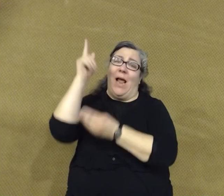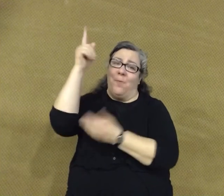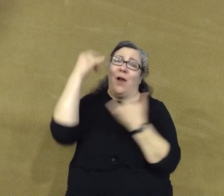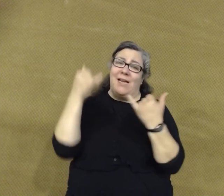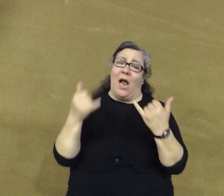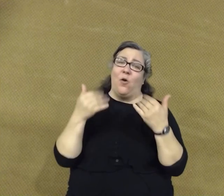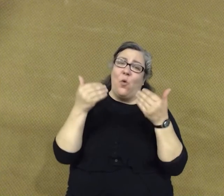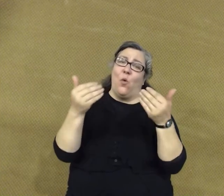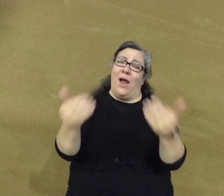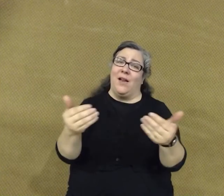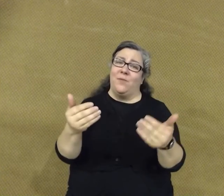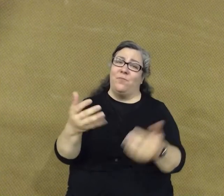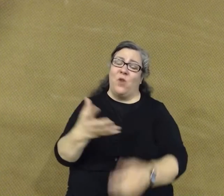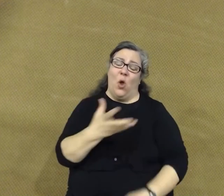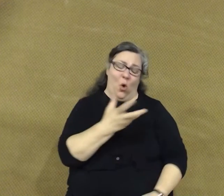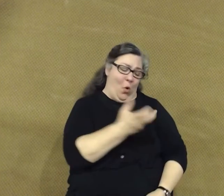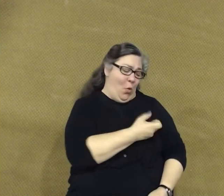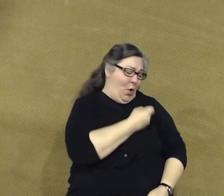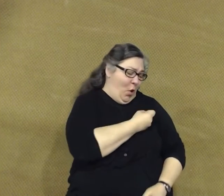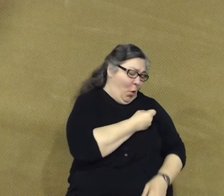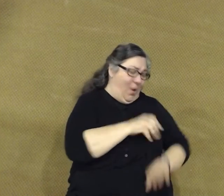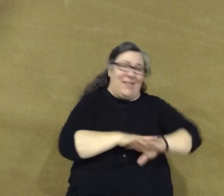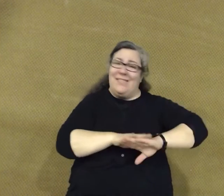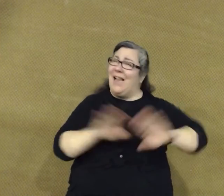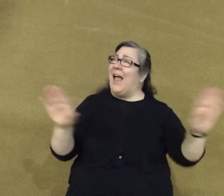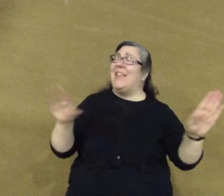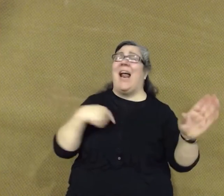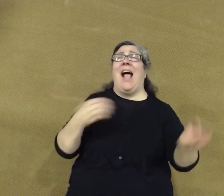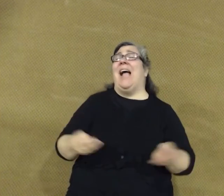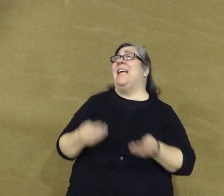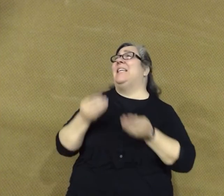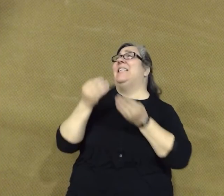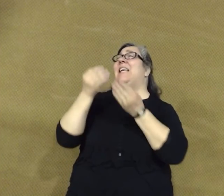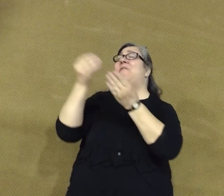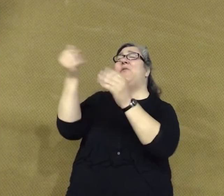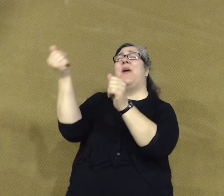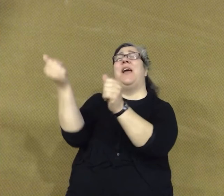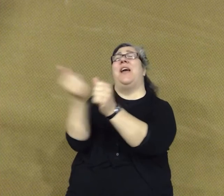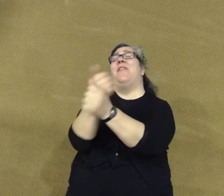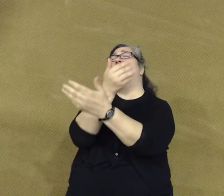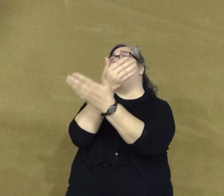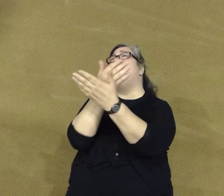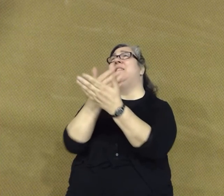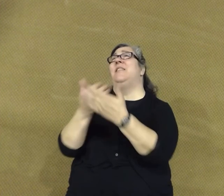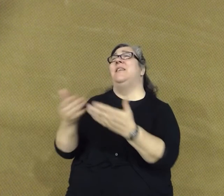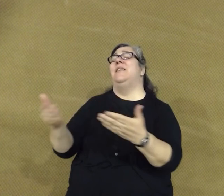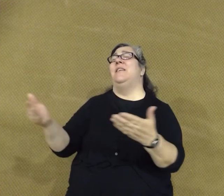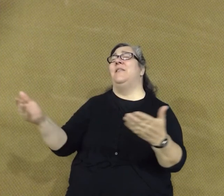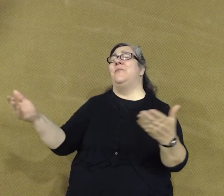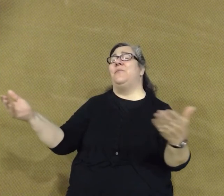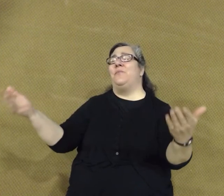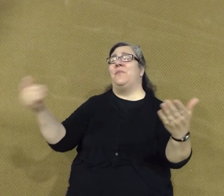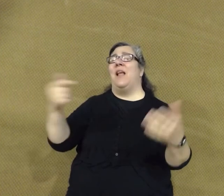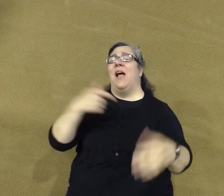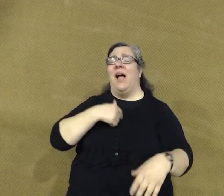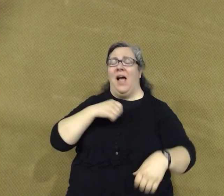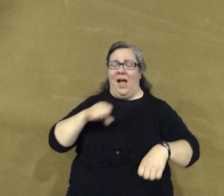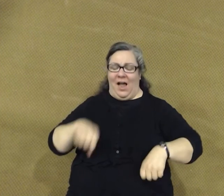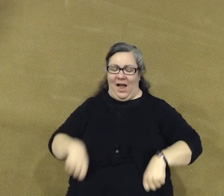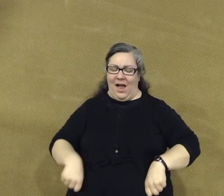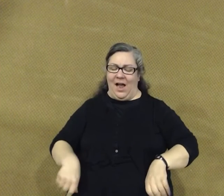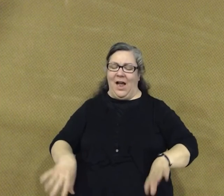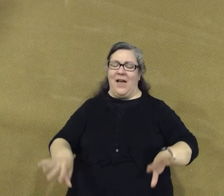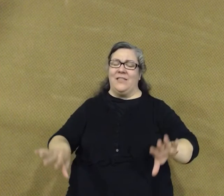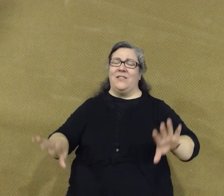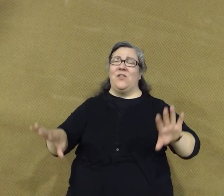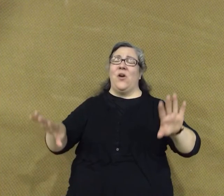withholding nothing. Withholding nothing. Withholding nothing. I